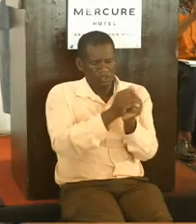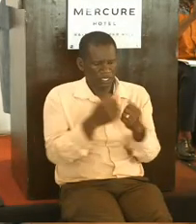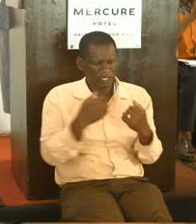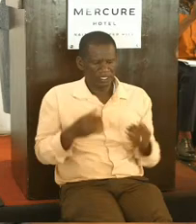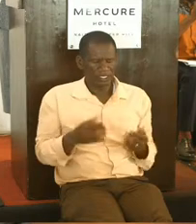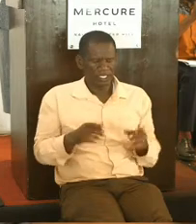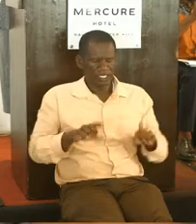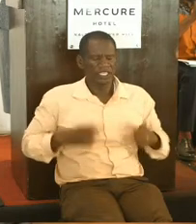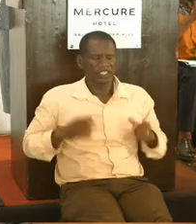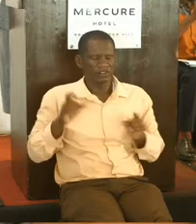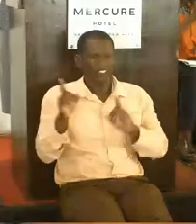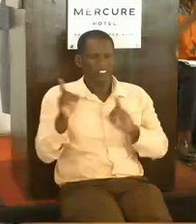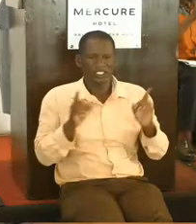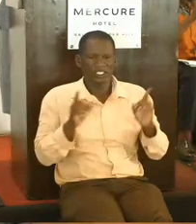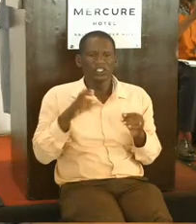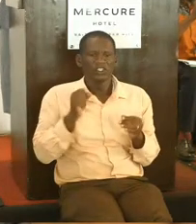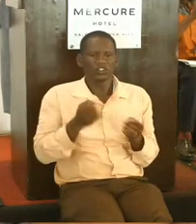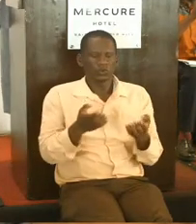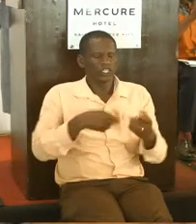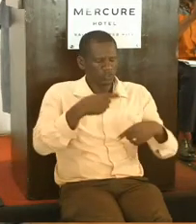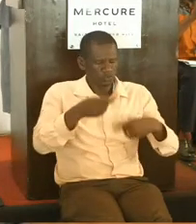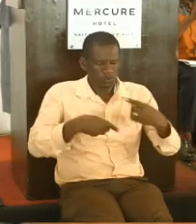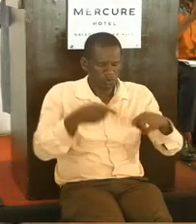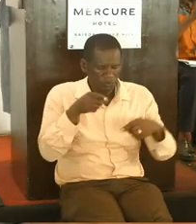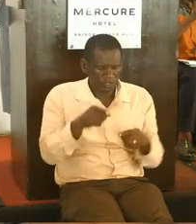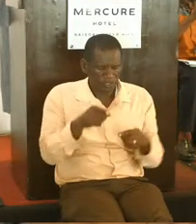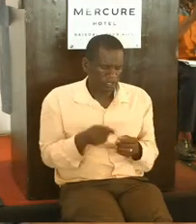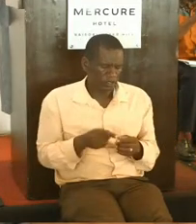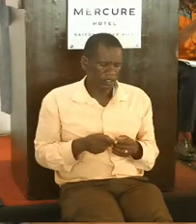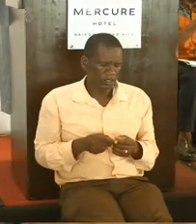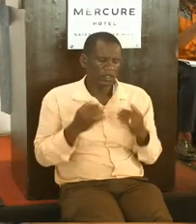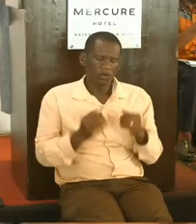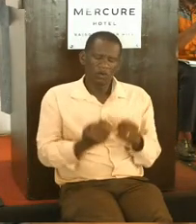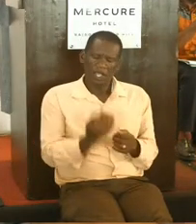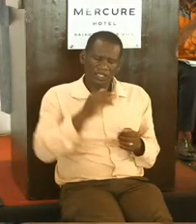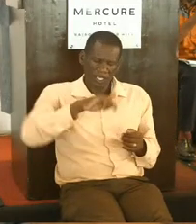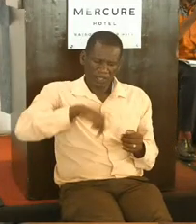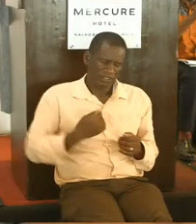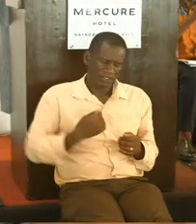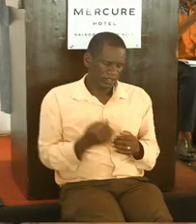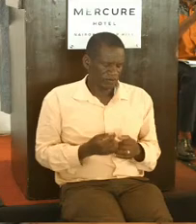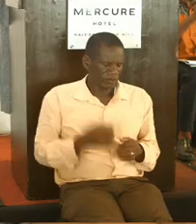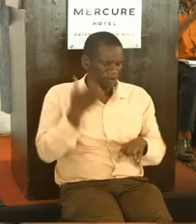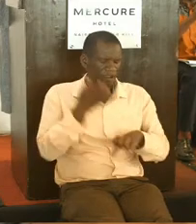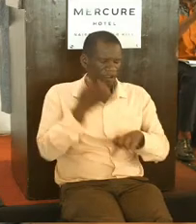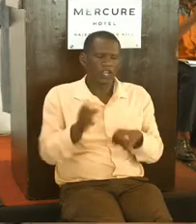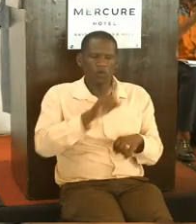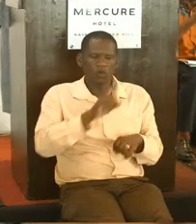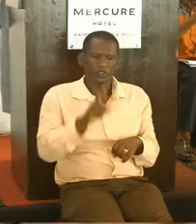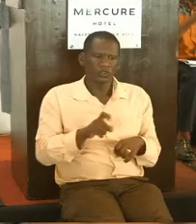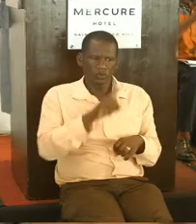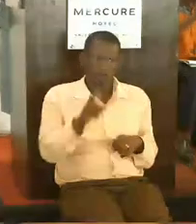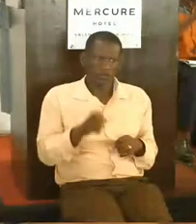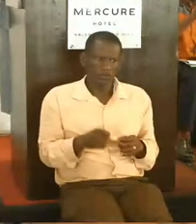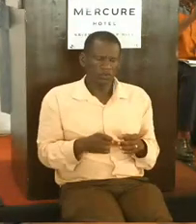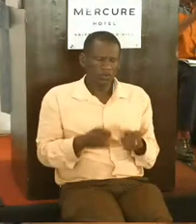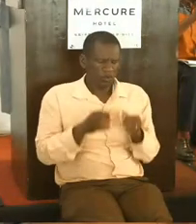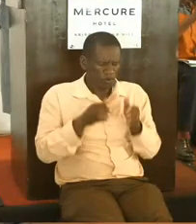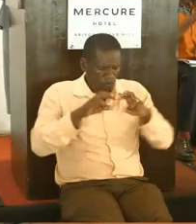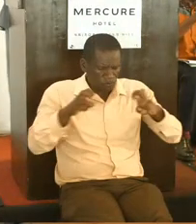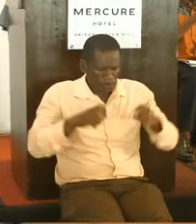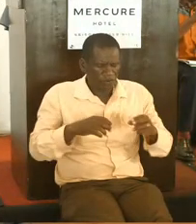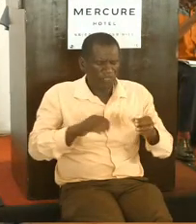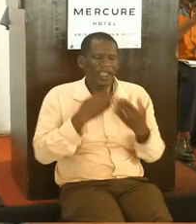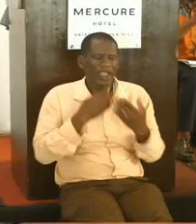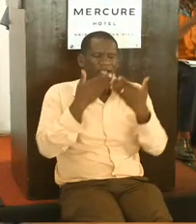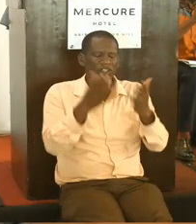it's a living Journey so we need to continue um asking ourselves difficult questions looking for answers to